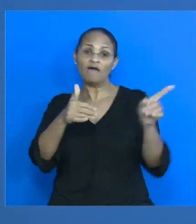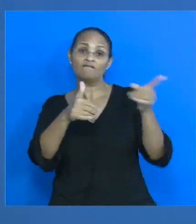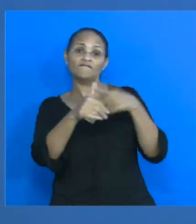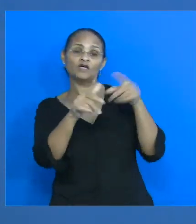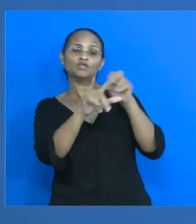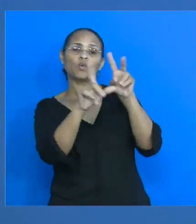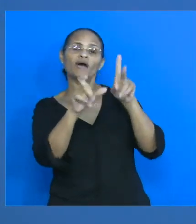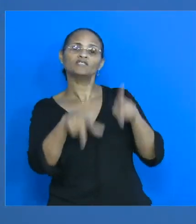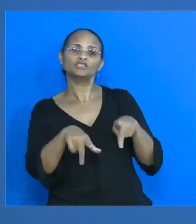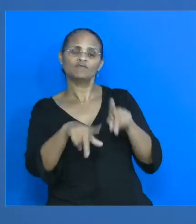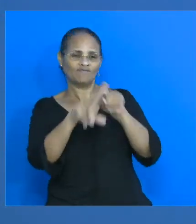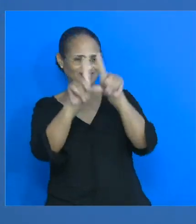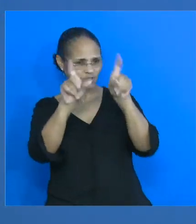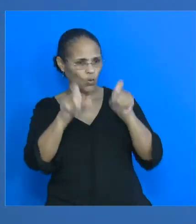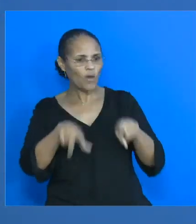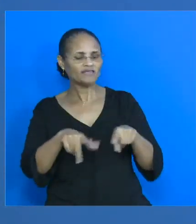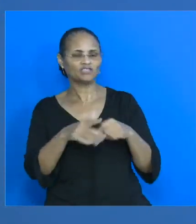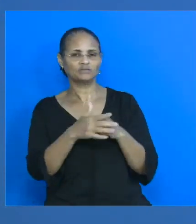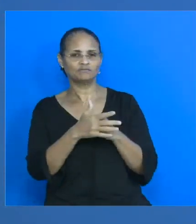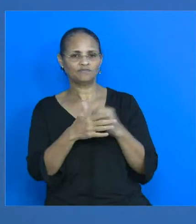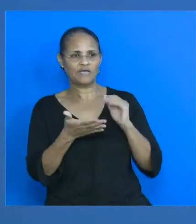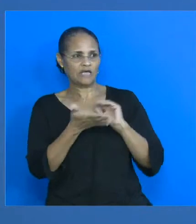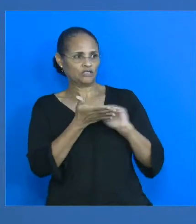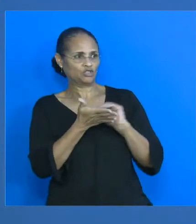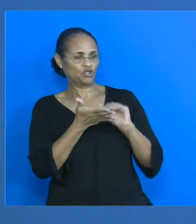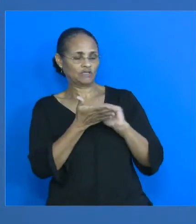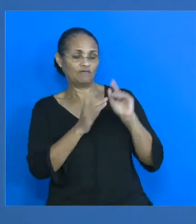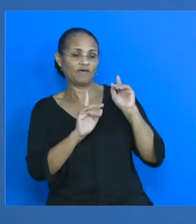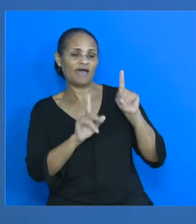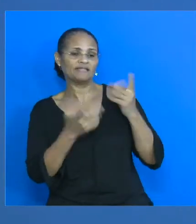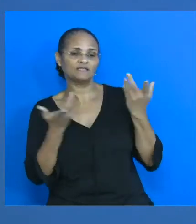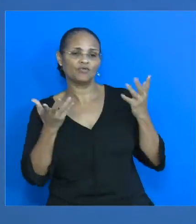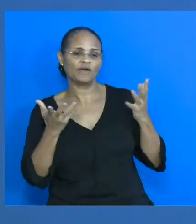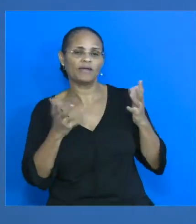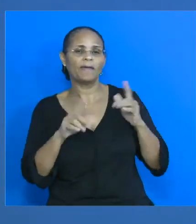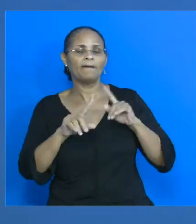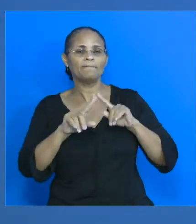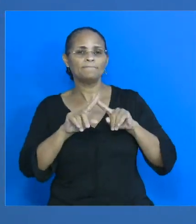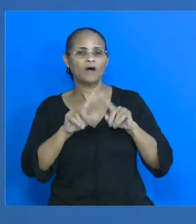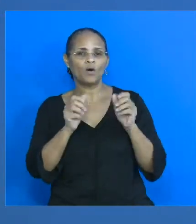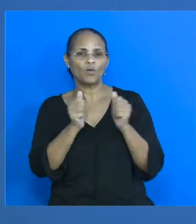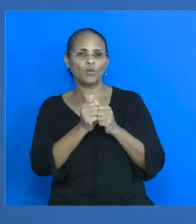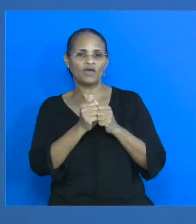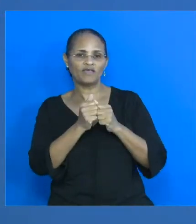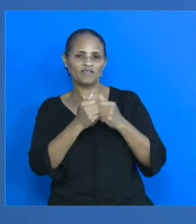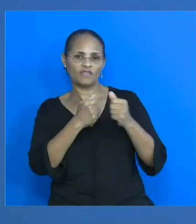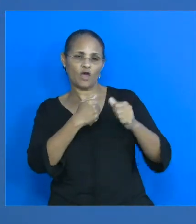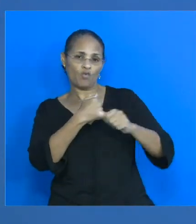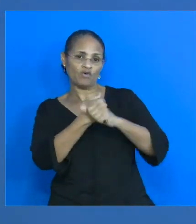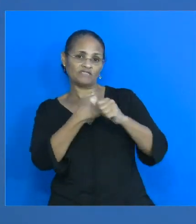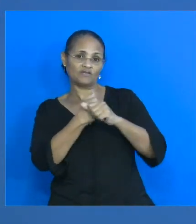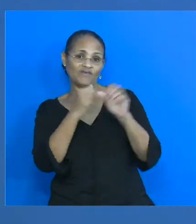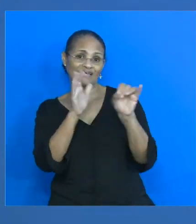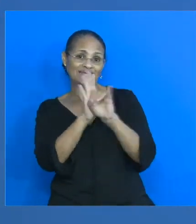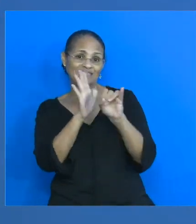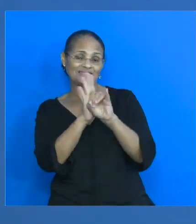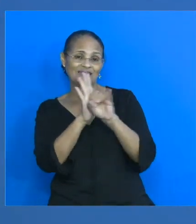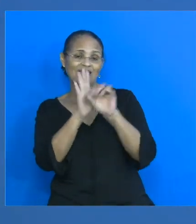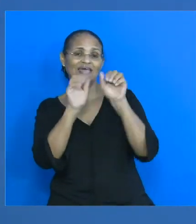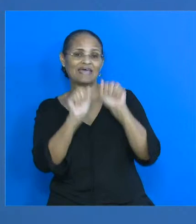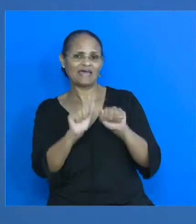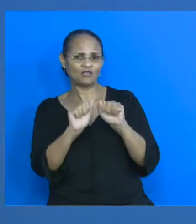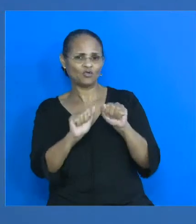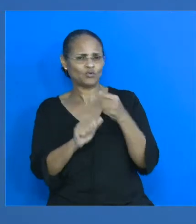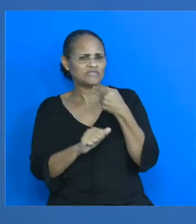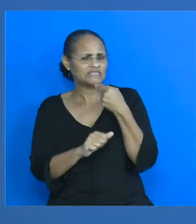here, and excuse me if you already answered it, but without the risk of identifying anybody, can you confirm whether